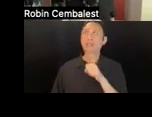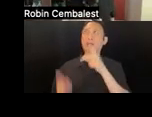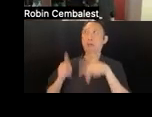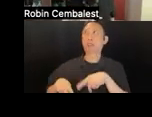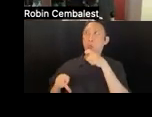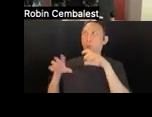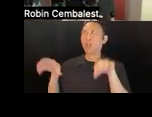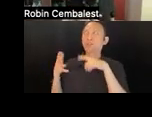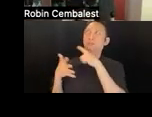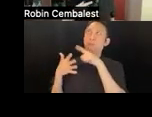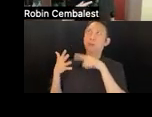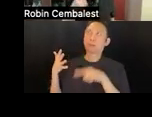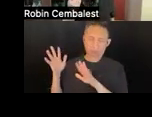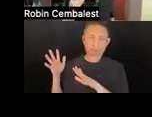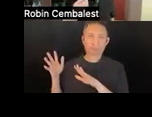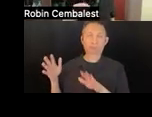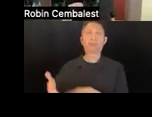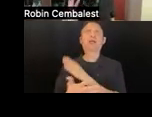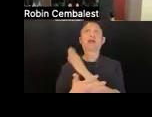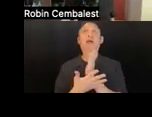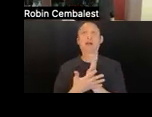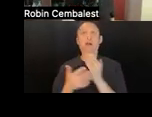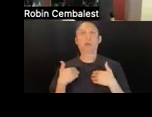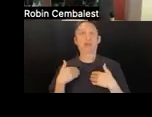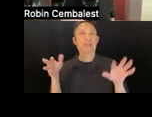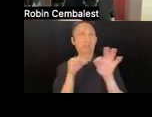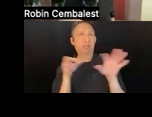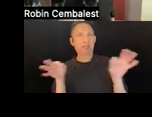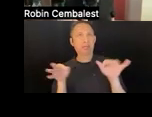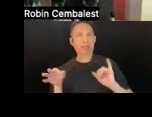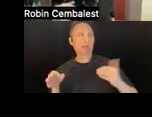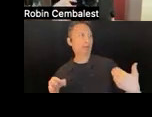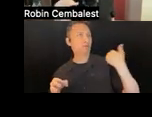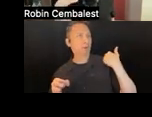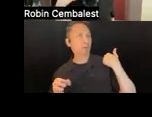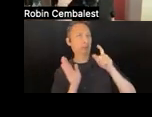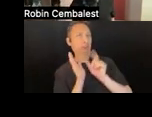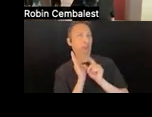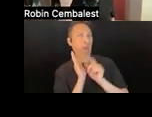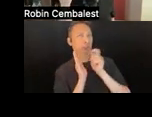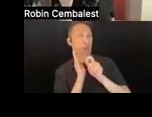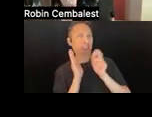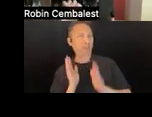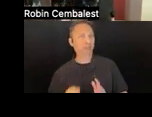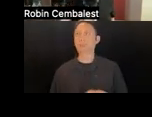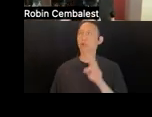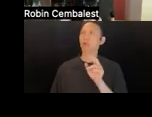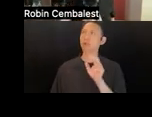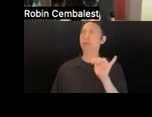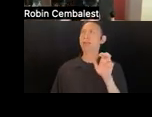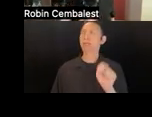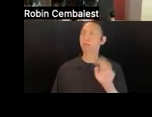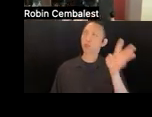Then we have the statement, which might be, as a former journalist, Robin Sembalist creates